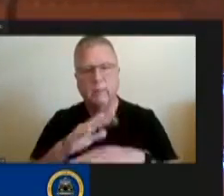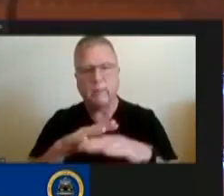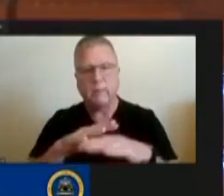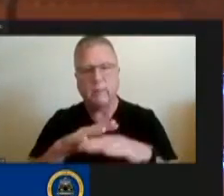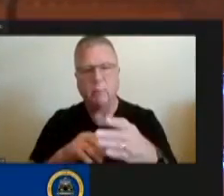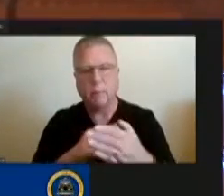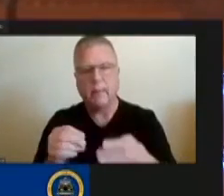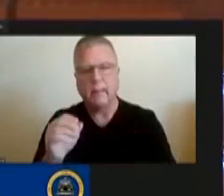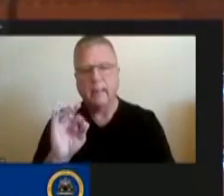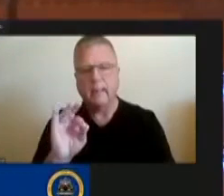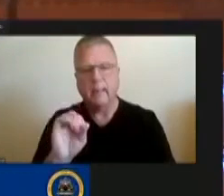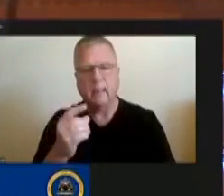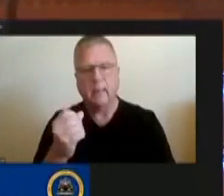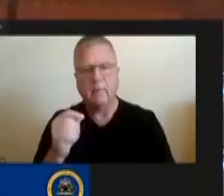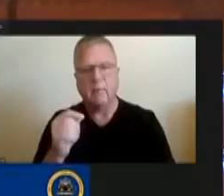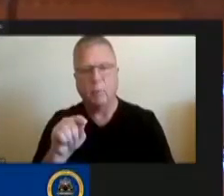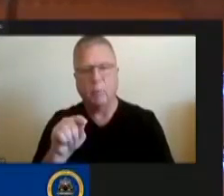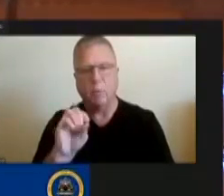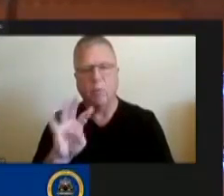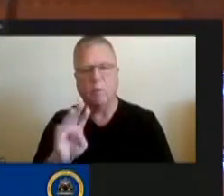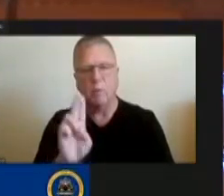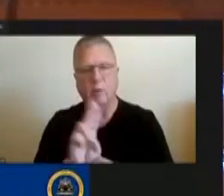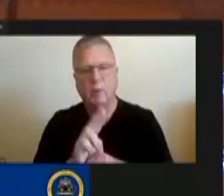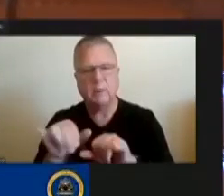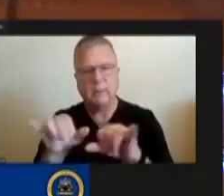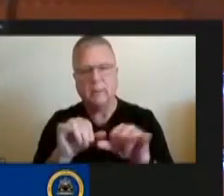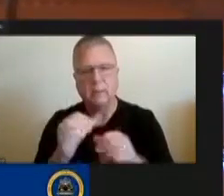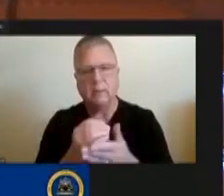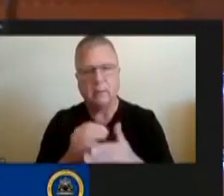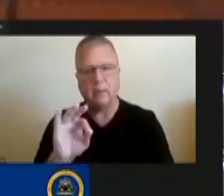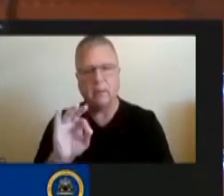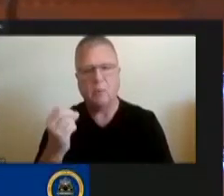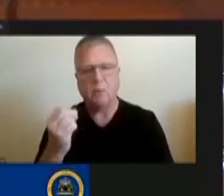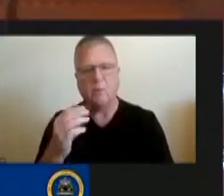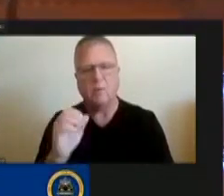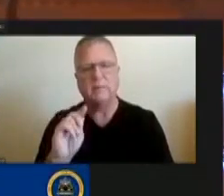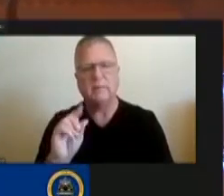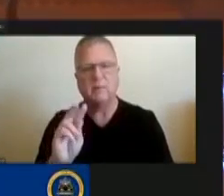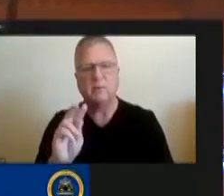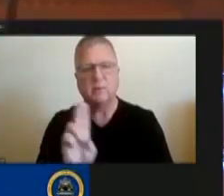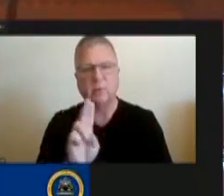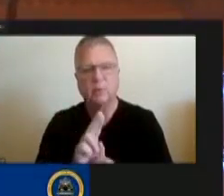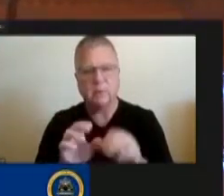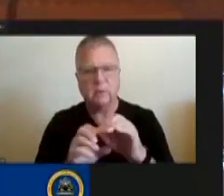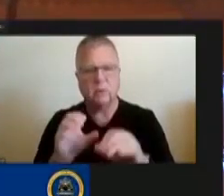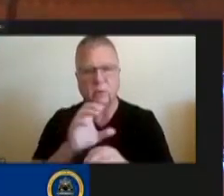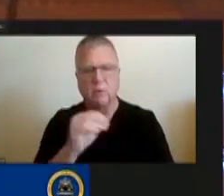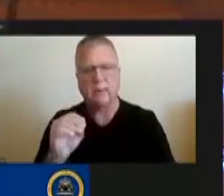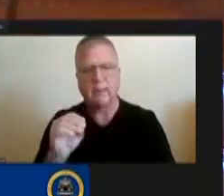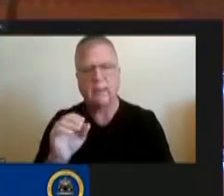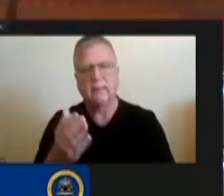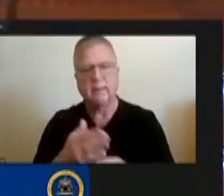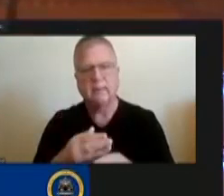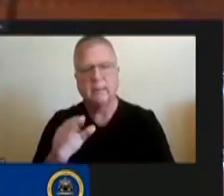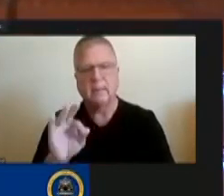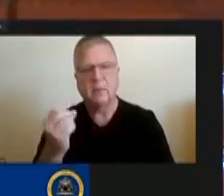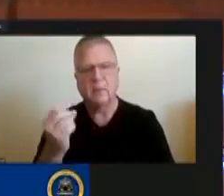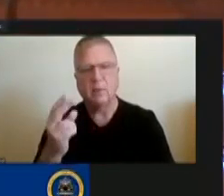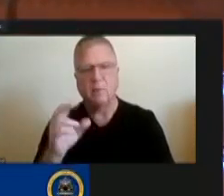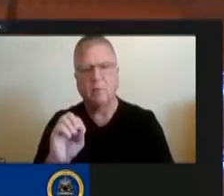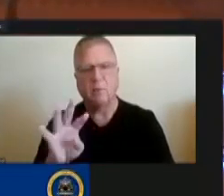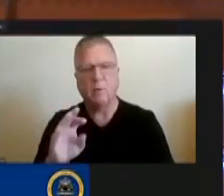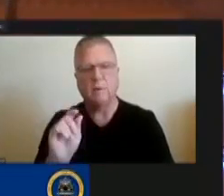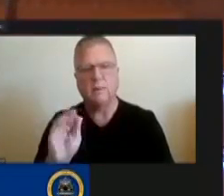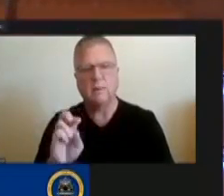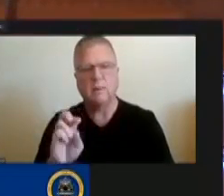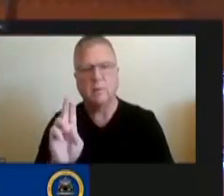911.04, Use Standards, Chapter 912, Accessory Uses and Structures, Section 912.04, Accessory Use